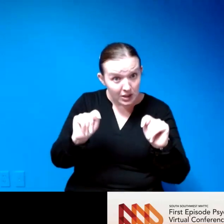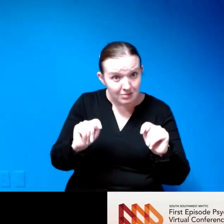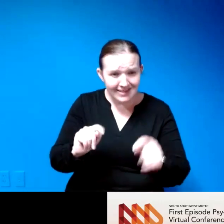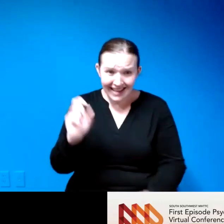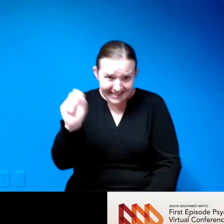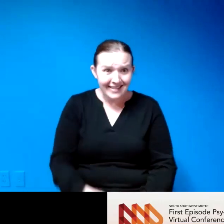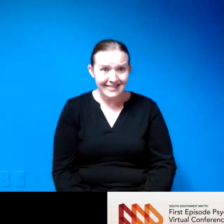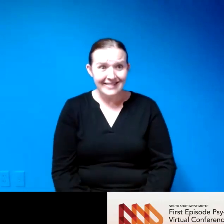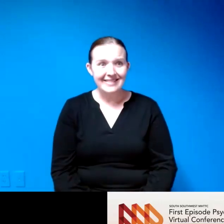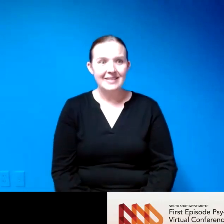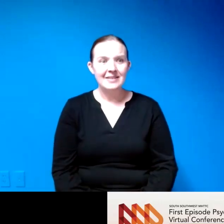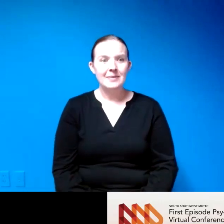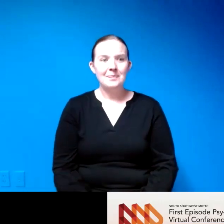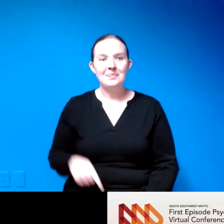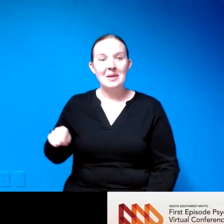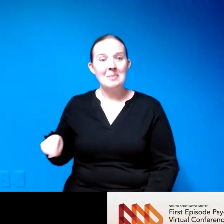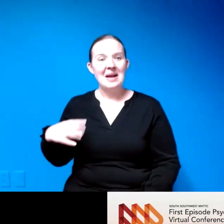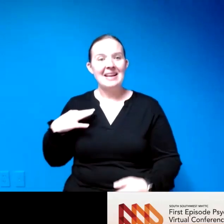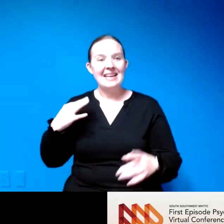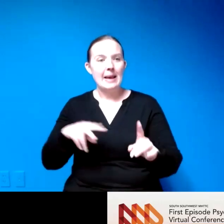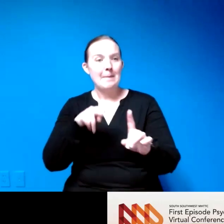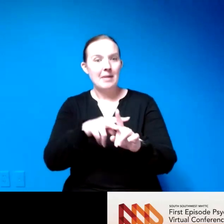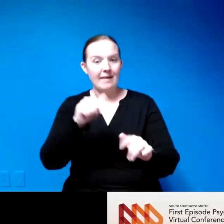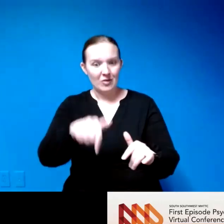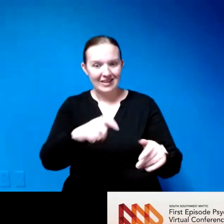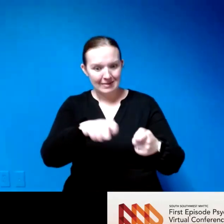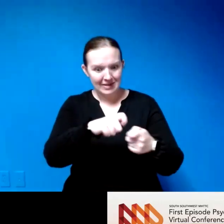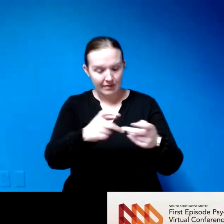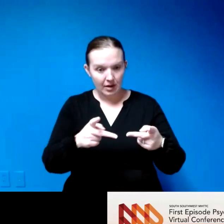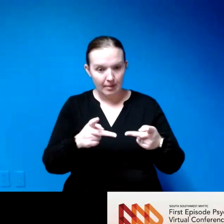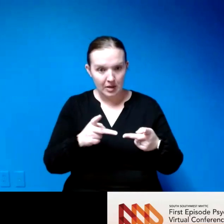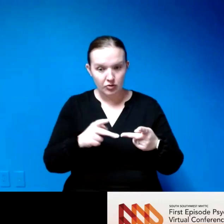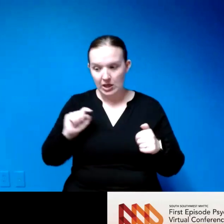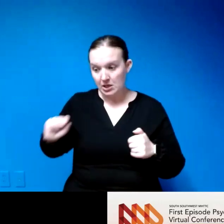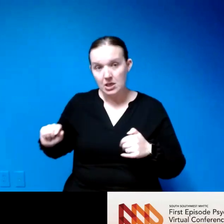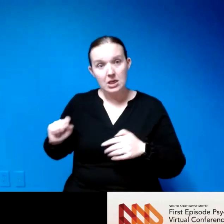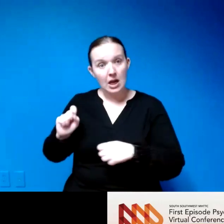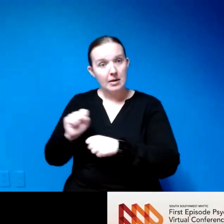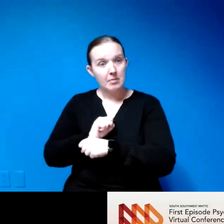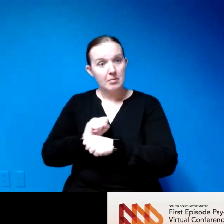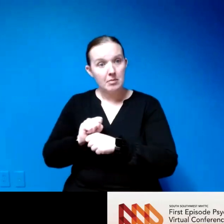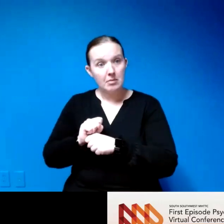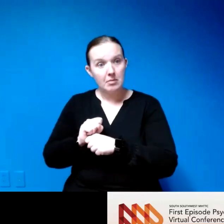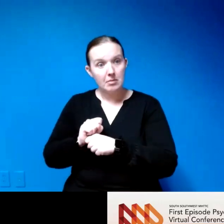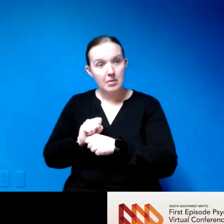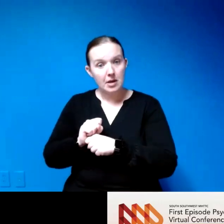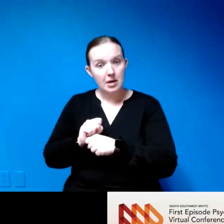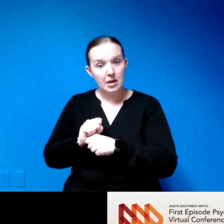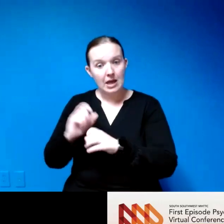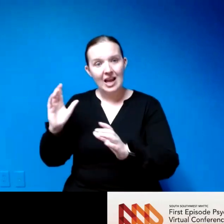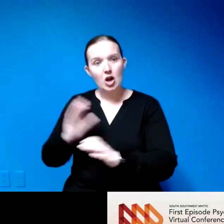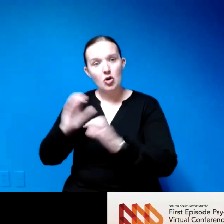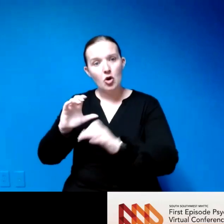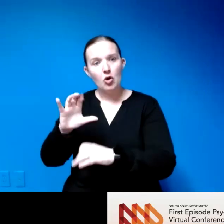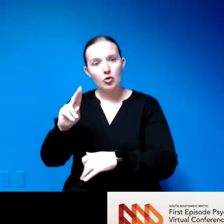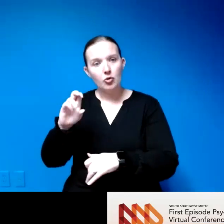was. By the time he applied to this position, he had been working as in a crisis